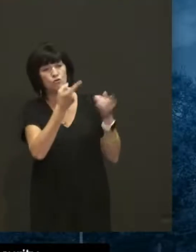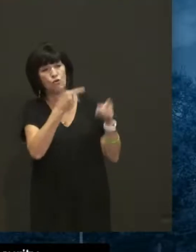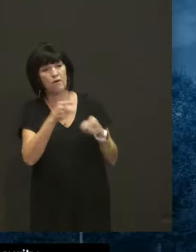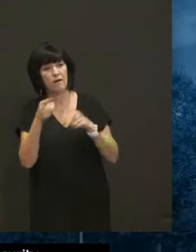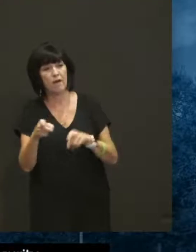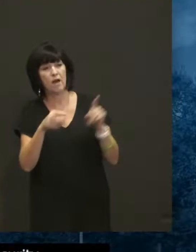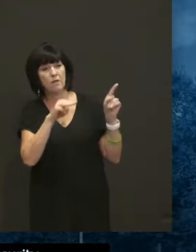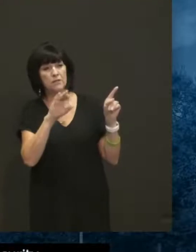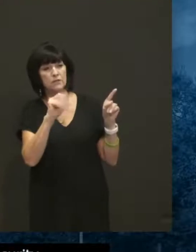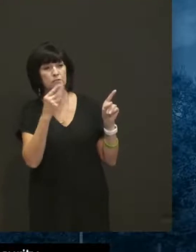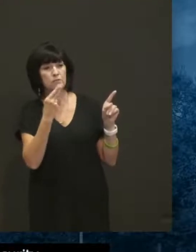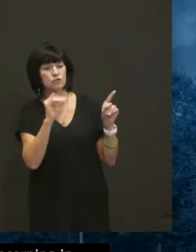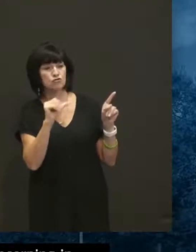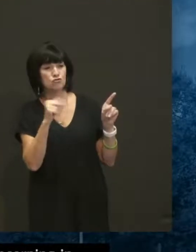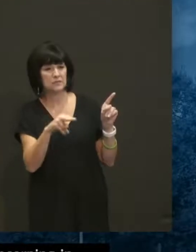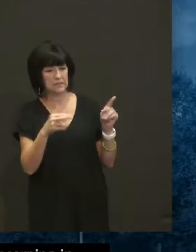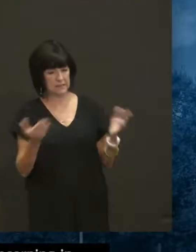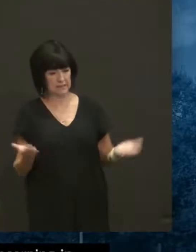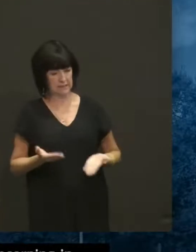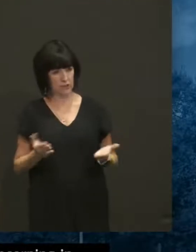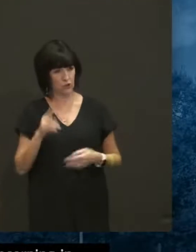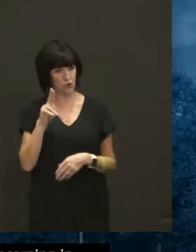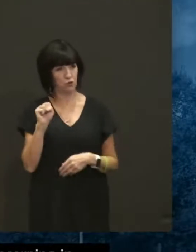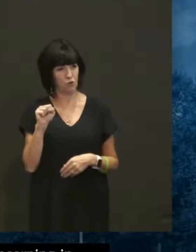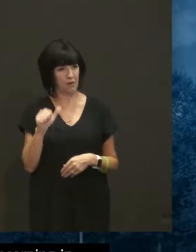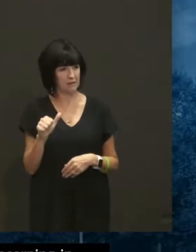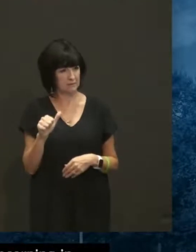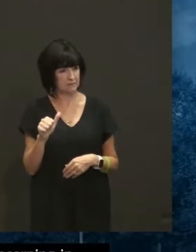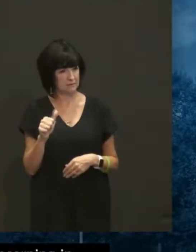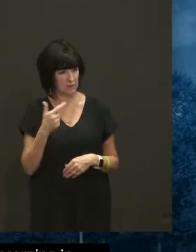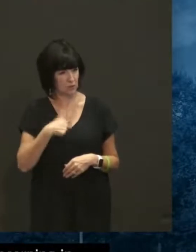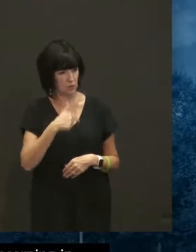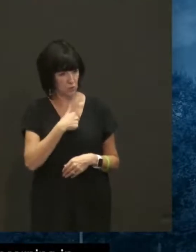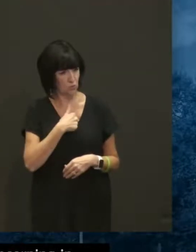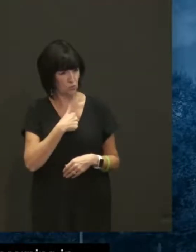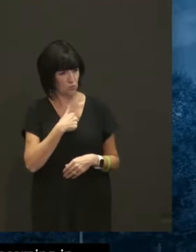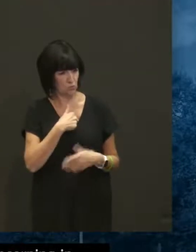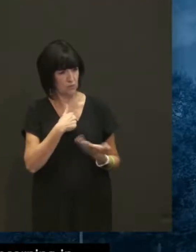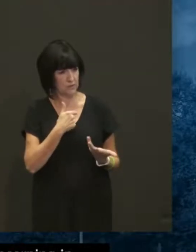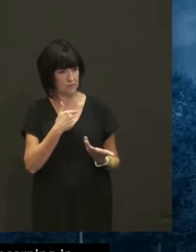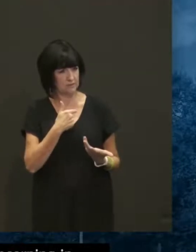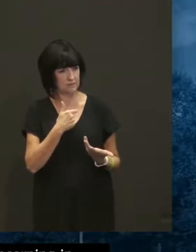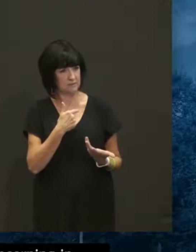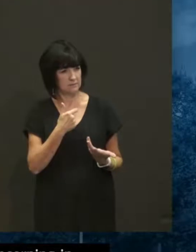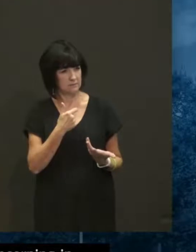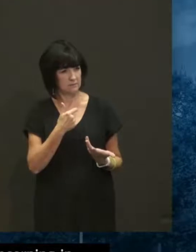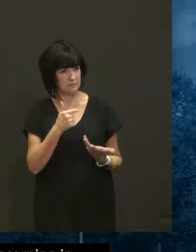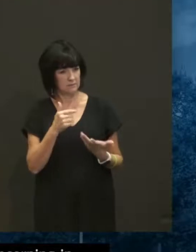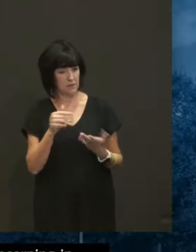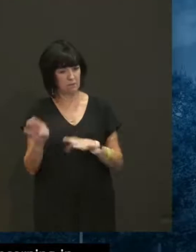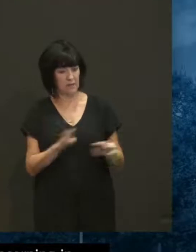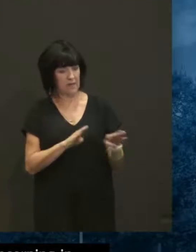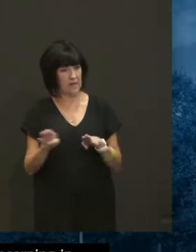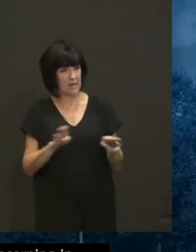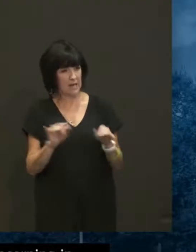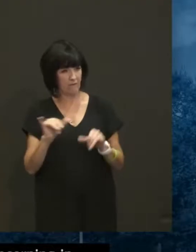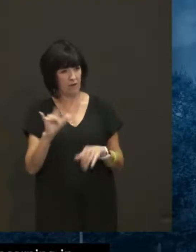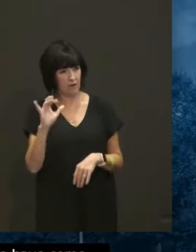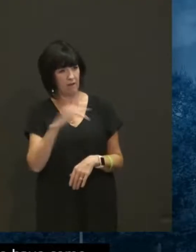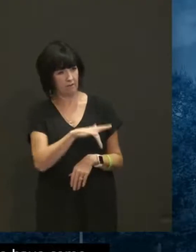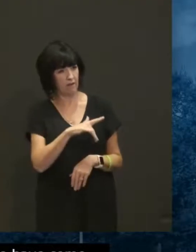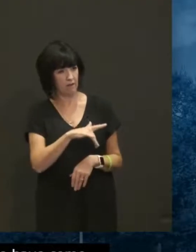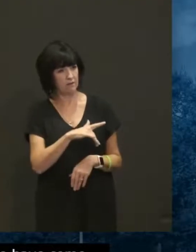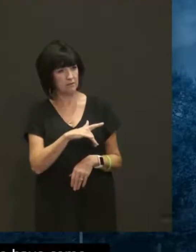that here in the United States of America, we've come to this, to fear for the safety of our elected